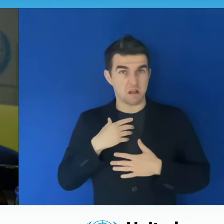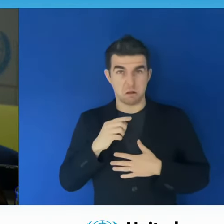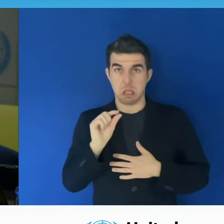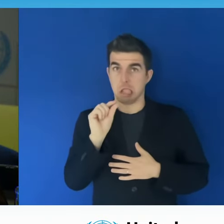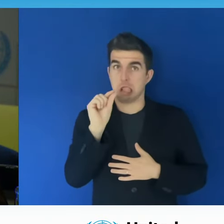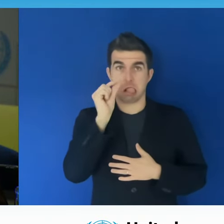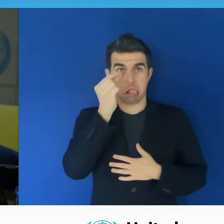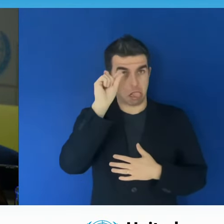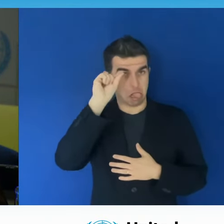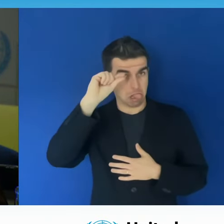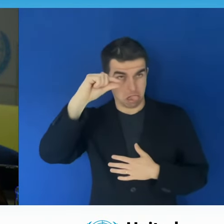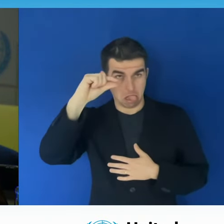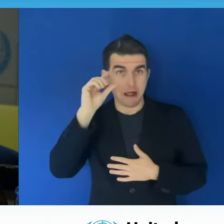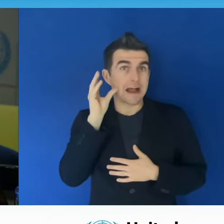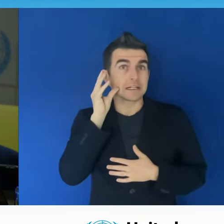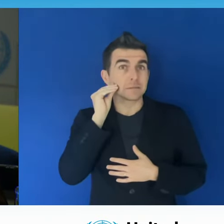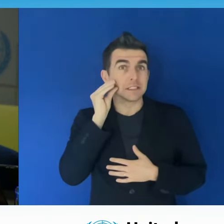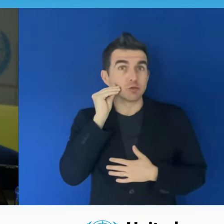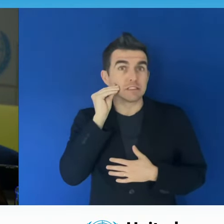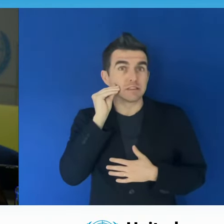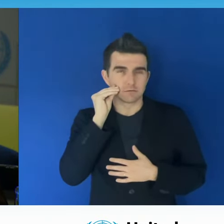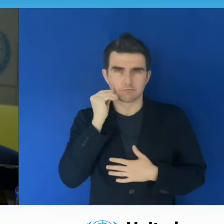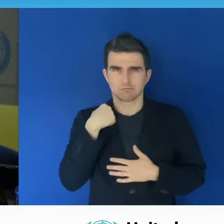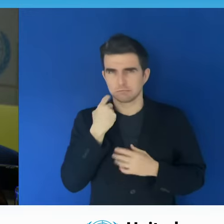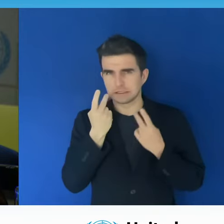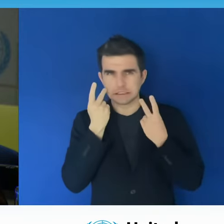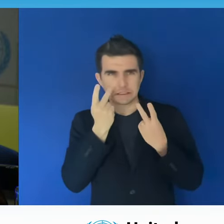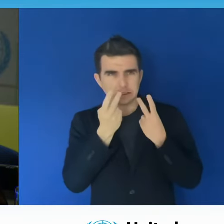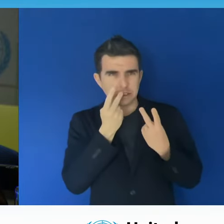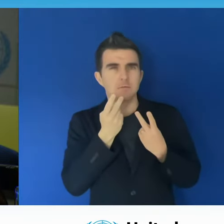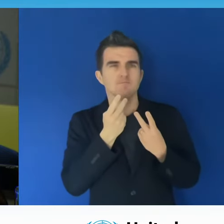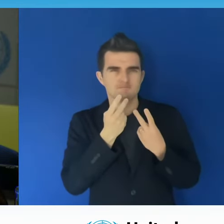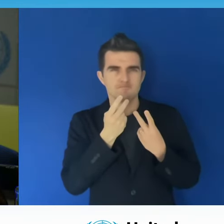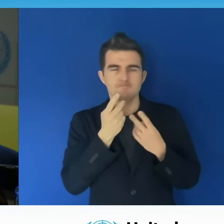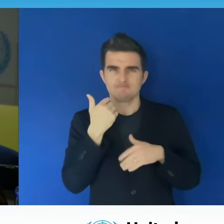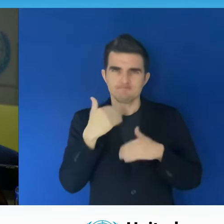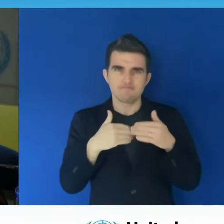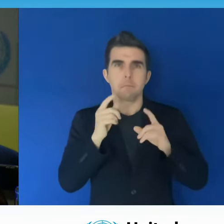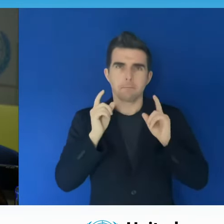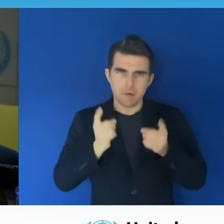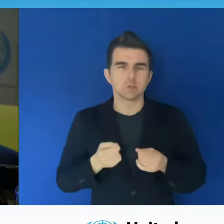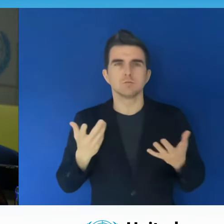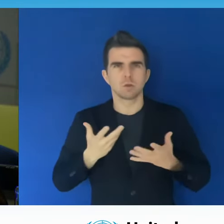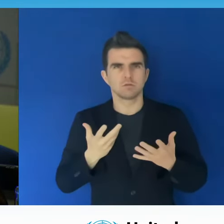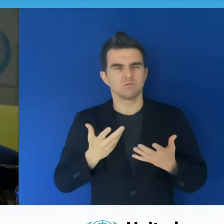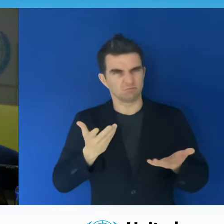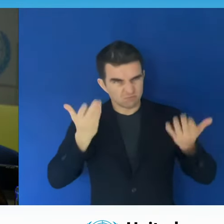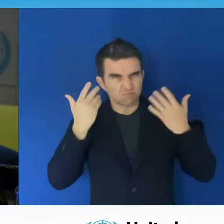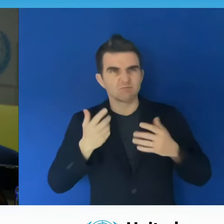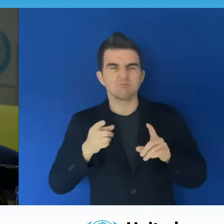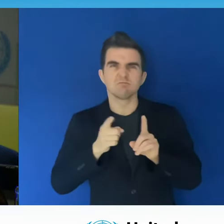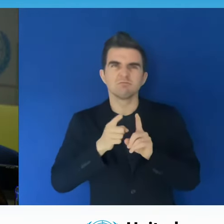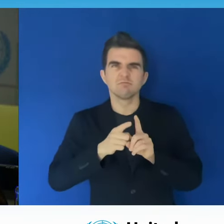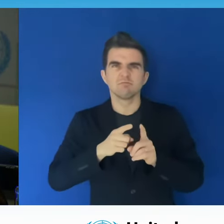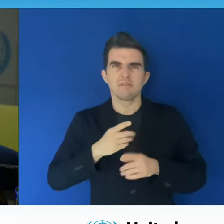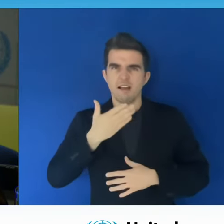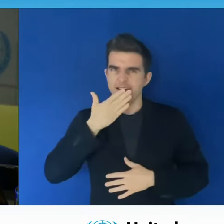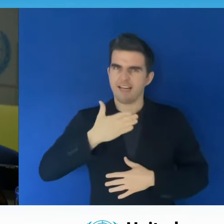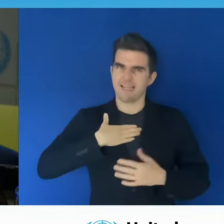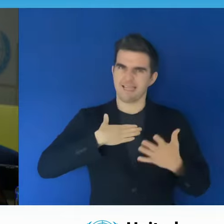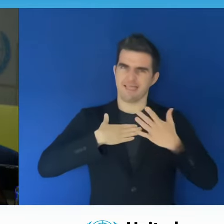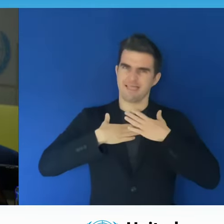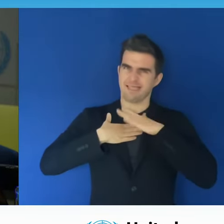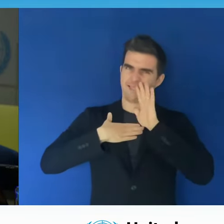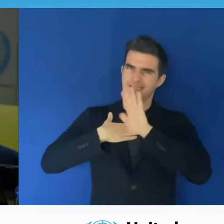must confront biases and stereotypes and maybe have a blind recruiting process so that, regardless of the gender, it's really based on merits and